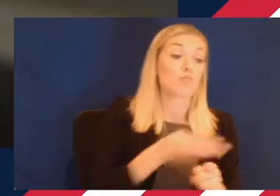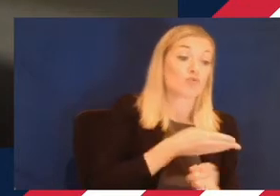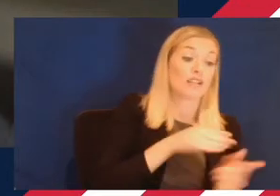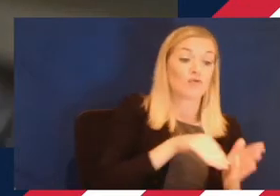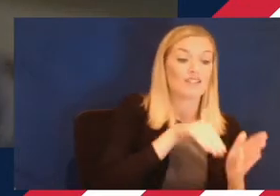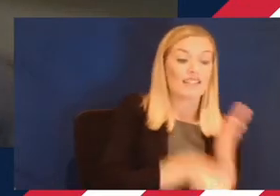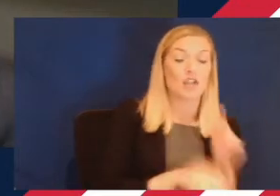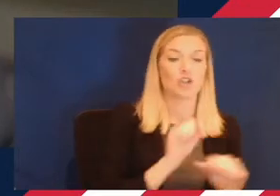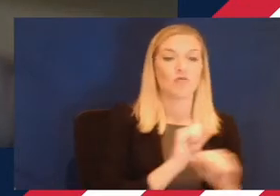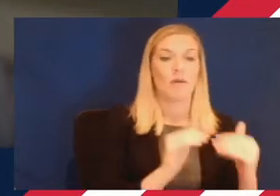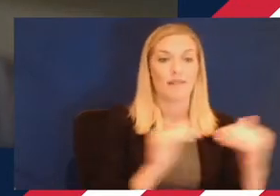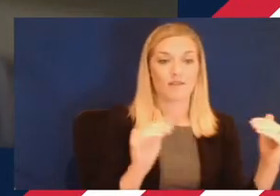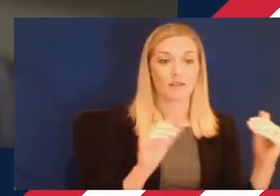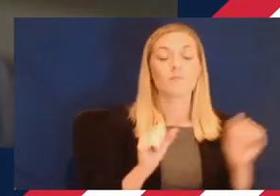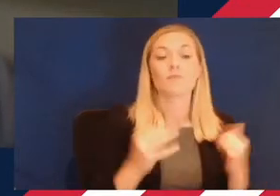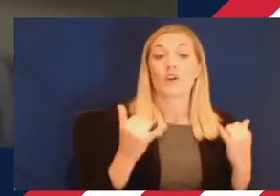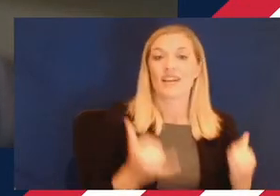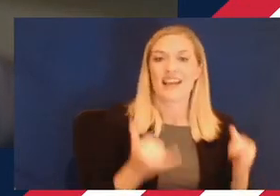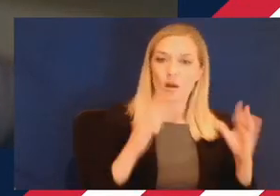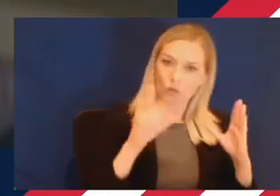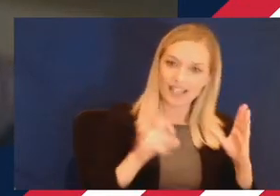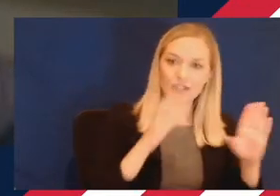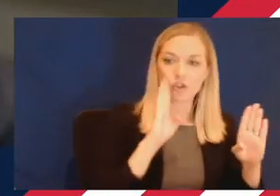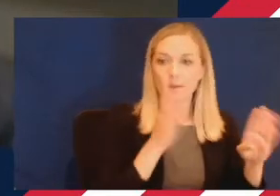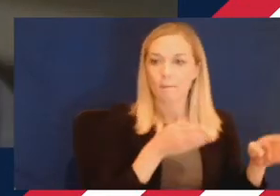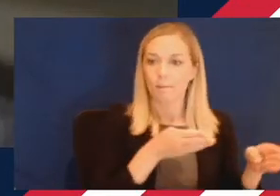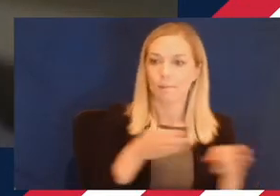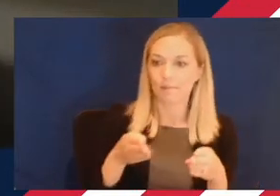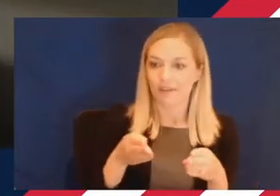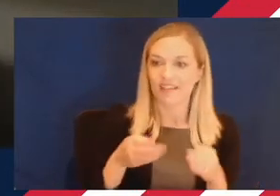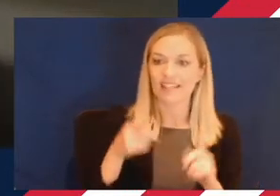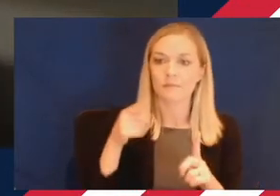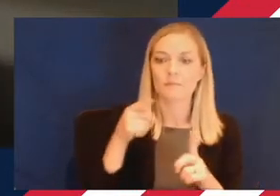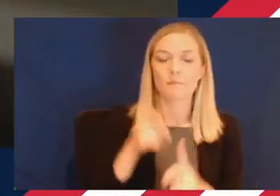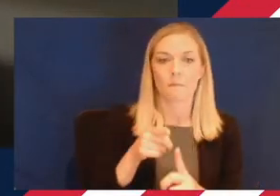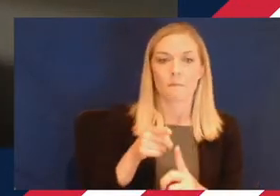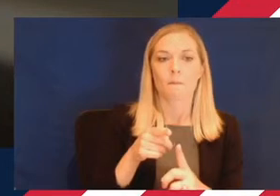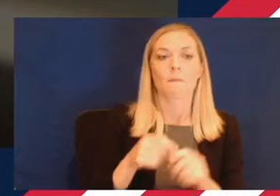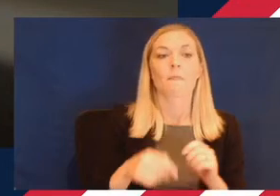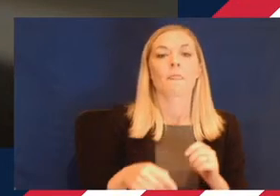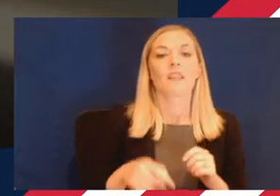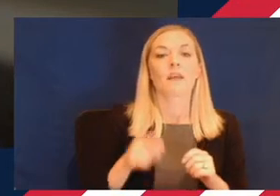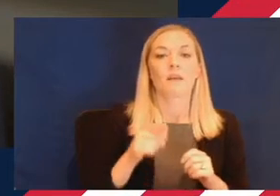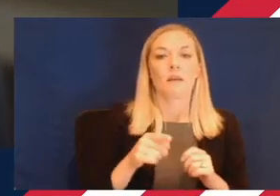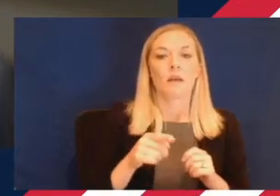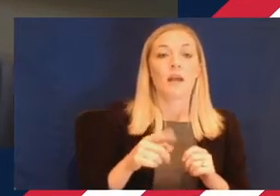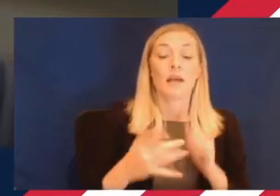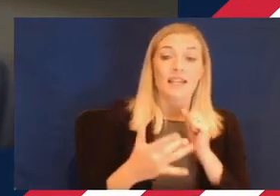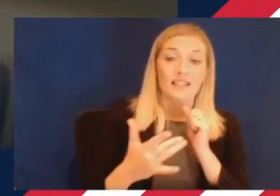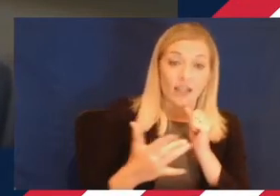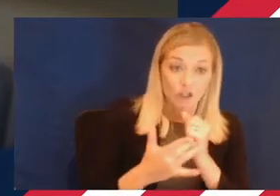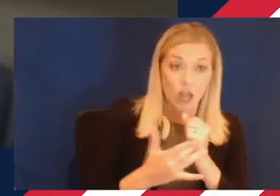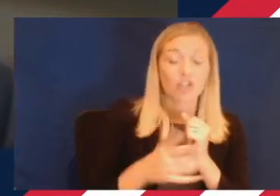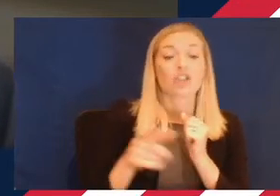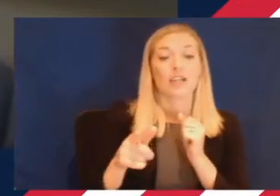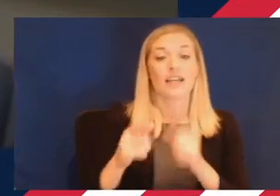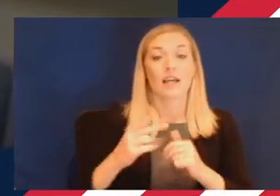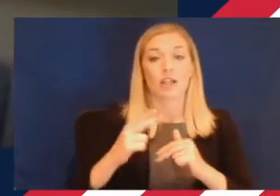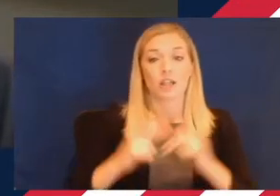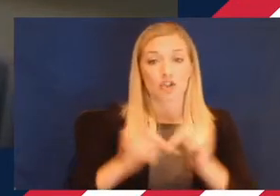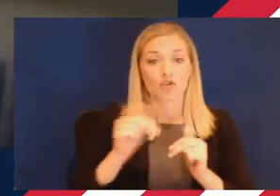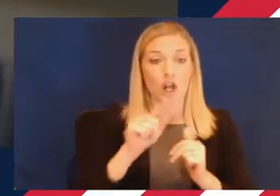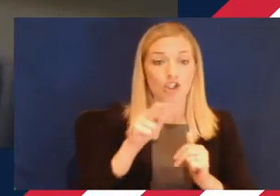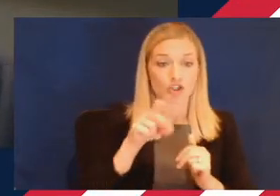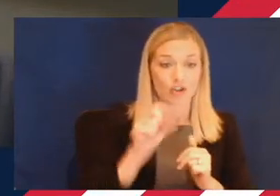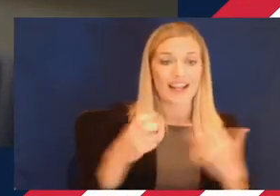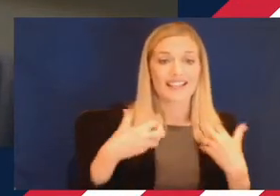So we'd like to pivot. Now's the time to pivot and retrain Black workers in technology, construction trades, healthcare, and advanced manufacturing. These are the areas that